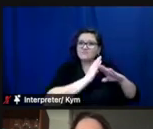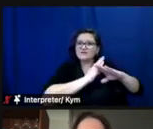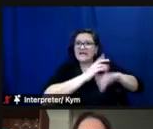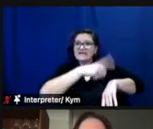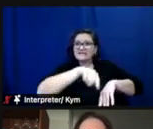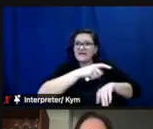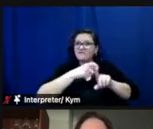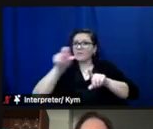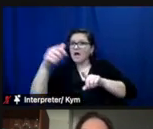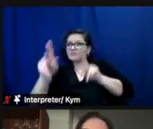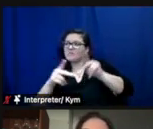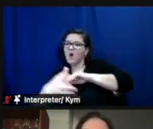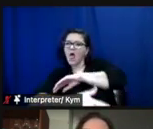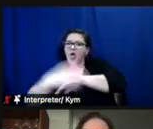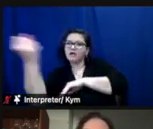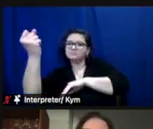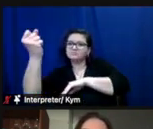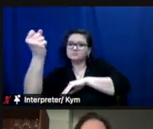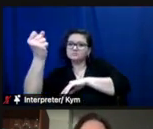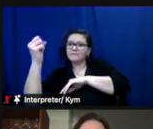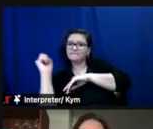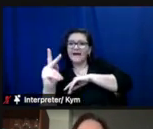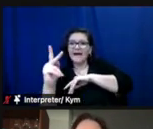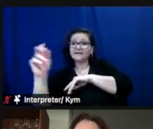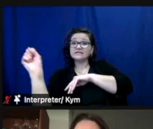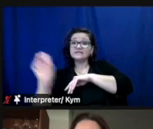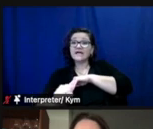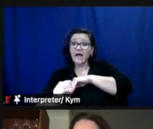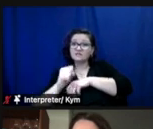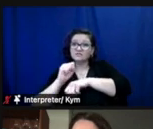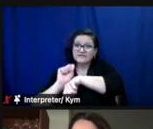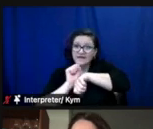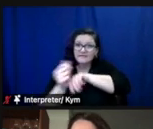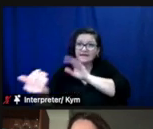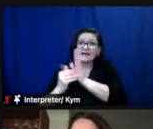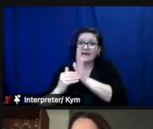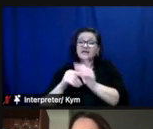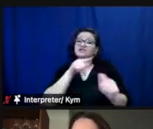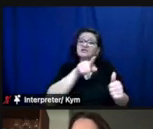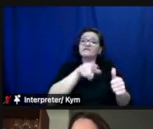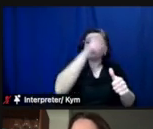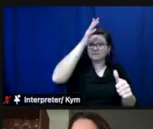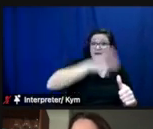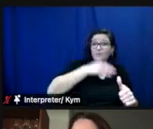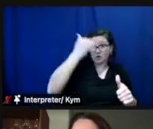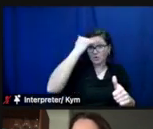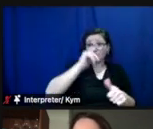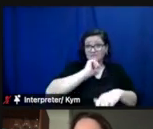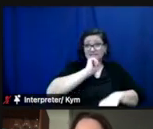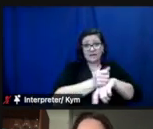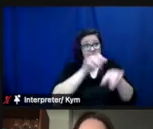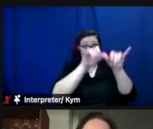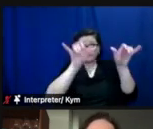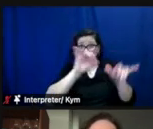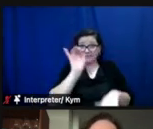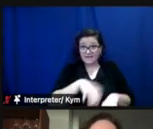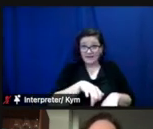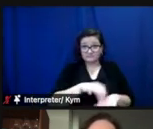he was the first person to really that we know of who really set up a system like this. So the next person we'll talk about is Harriet